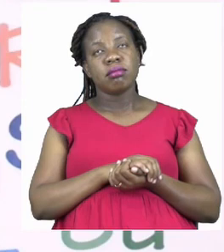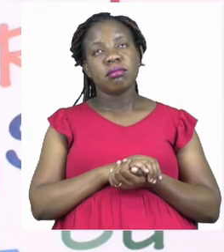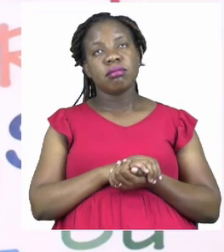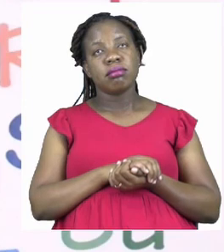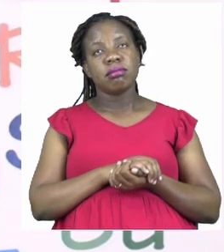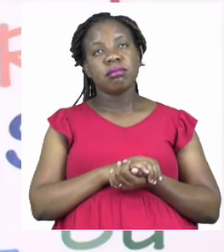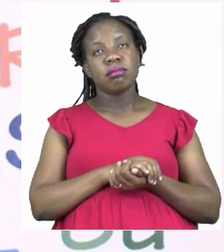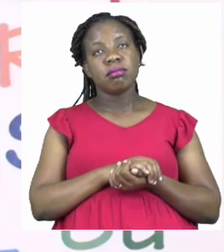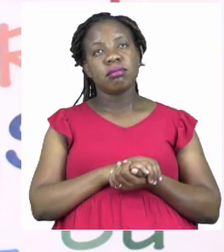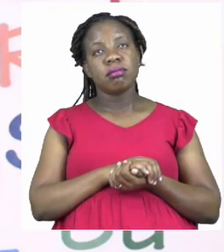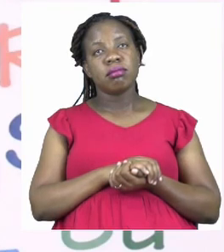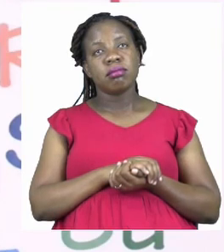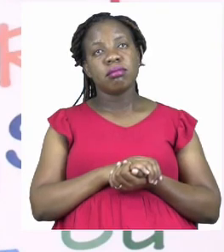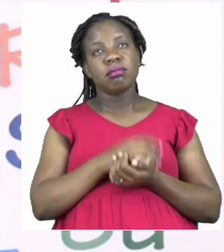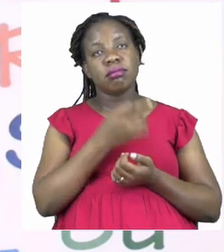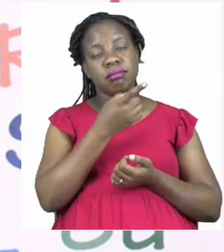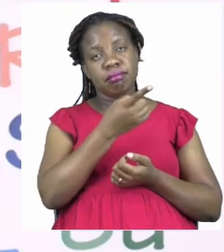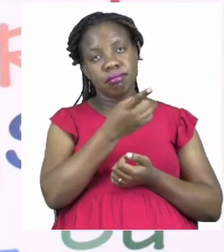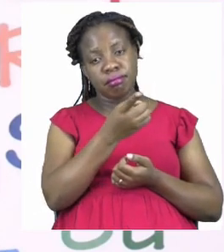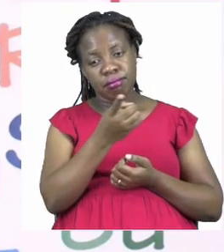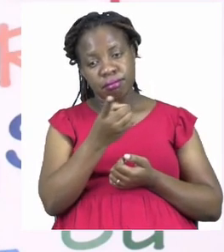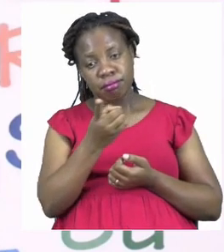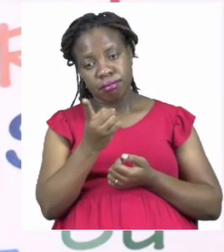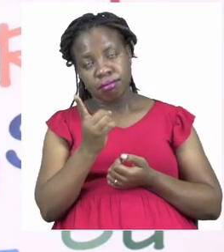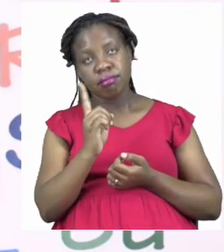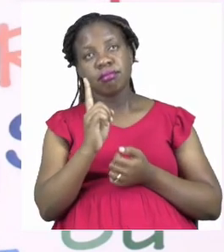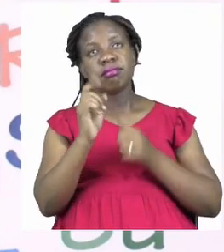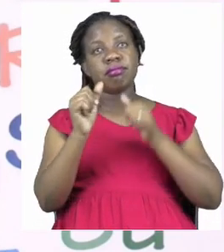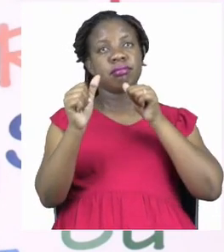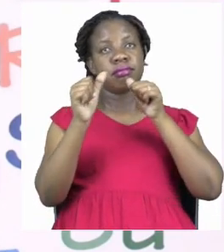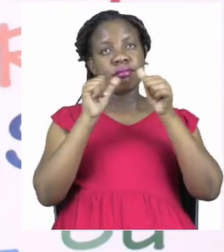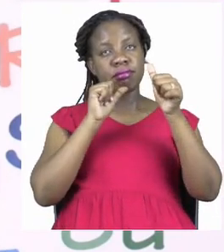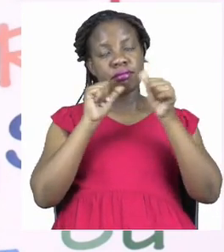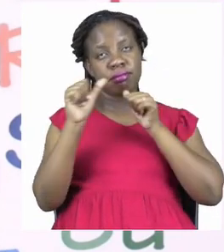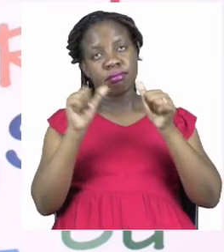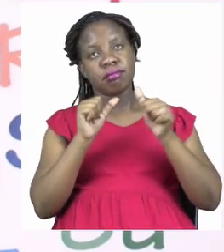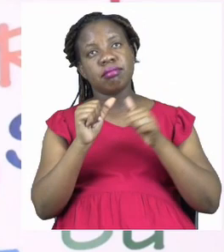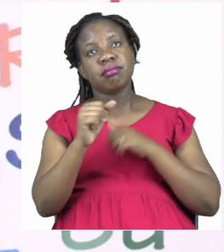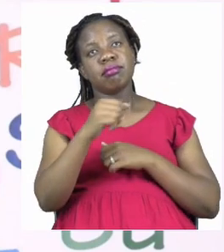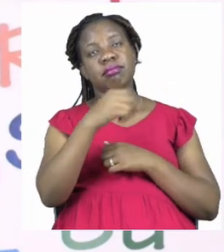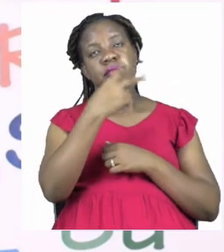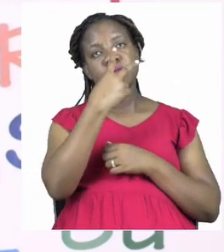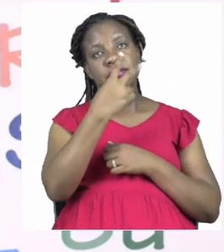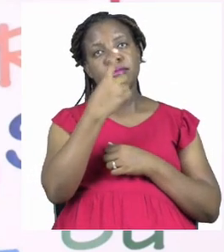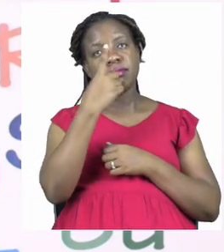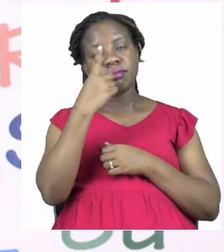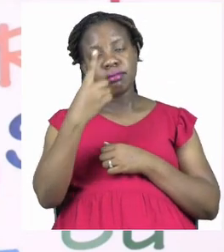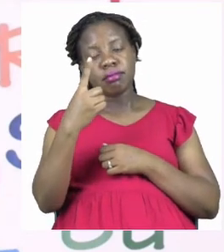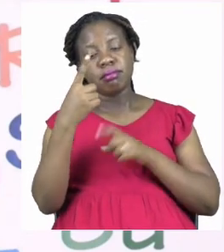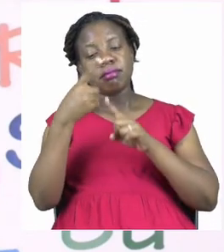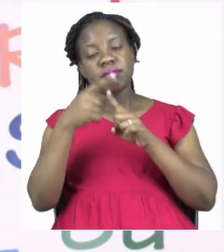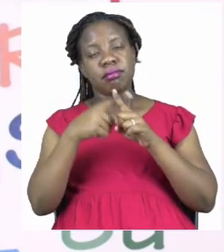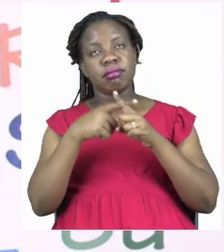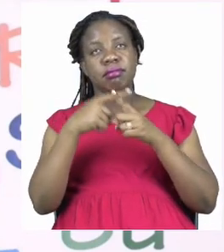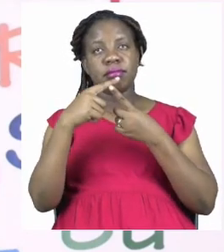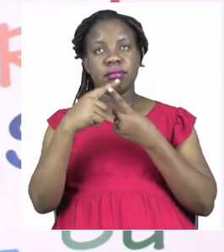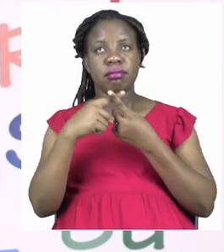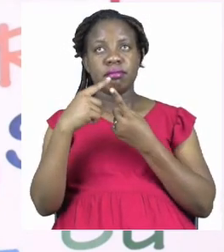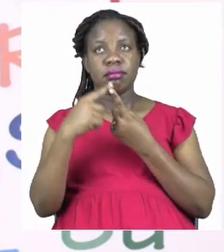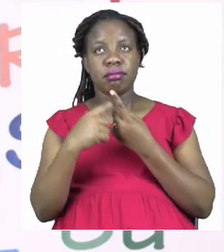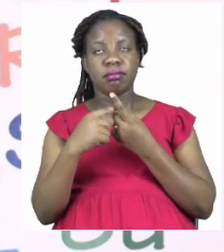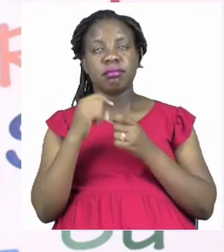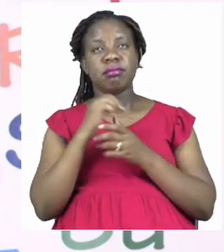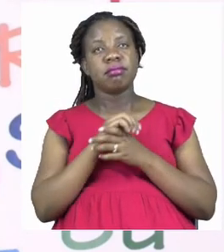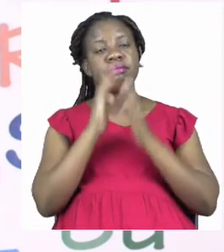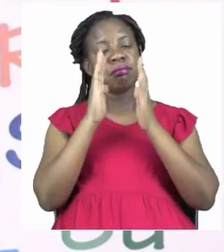done. So go ahead and finish up your work. Make sure that you complete every problem-solving sum with